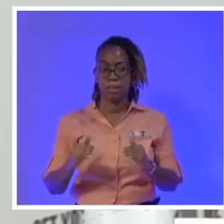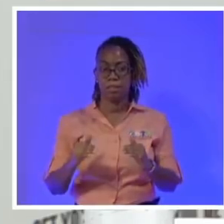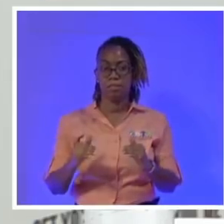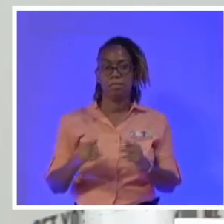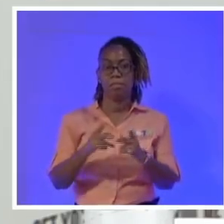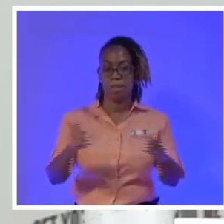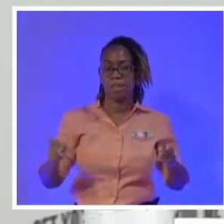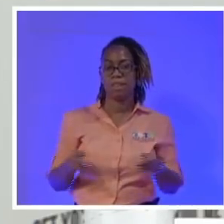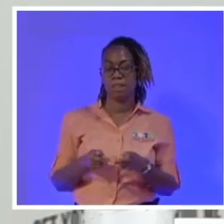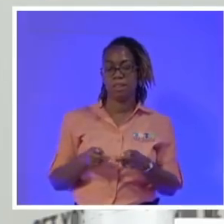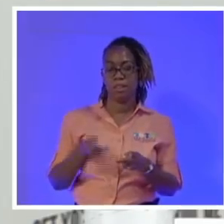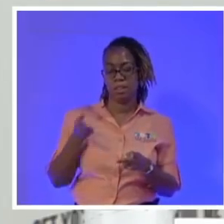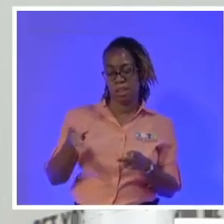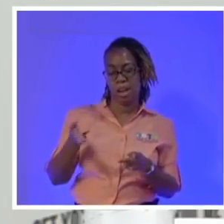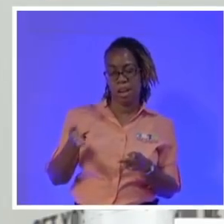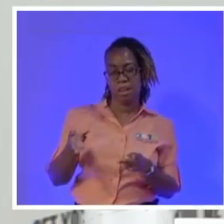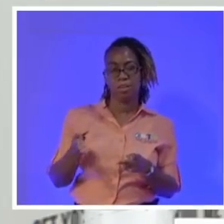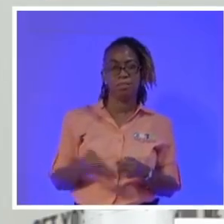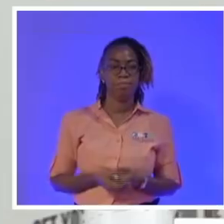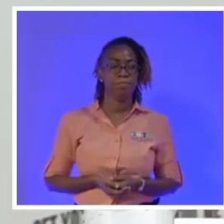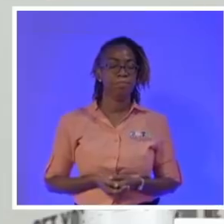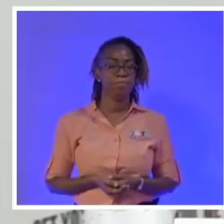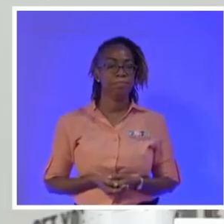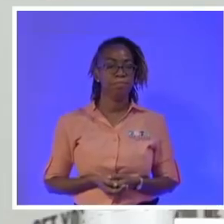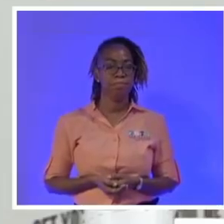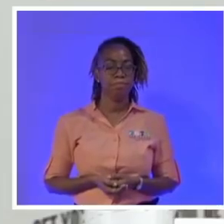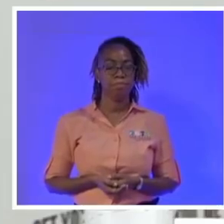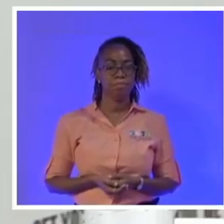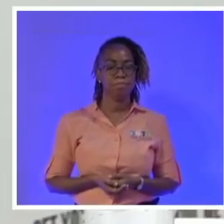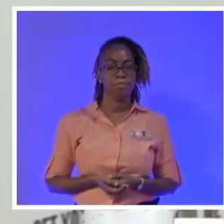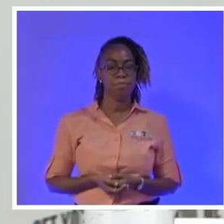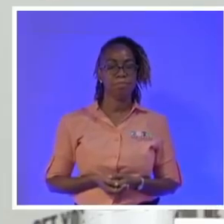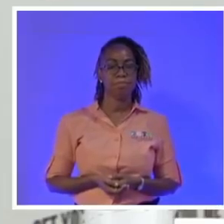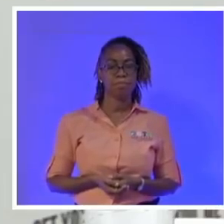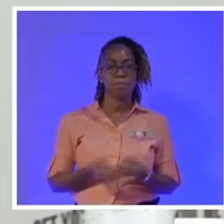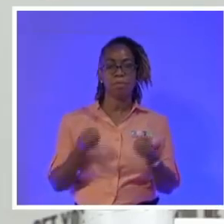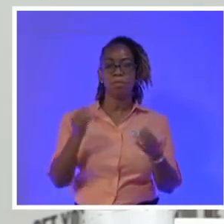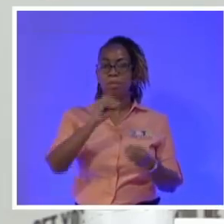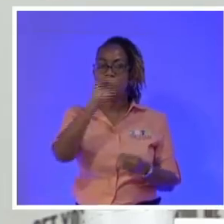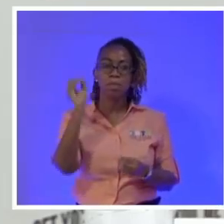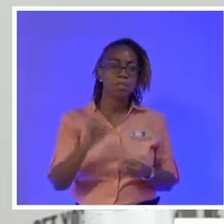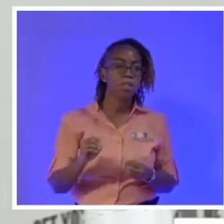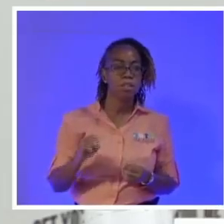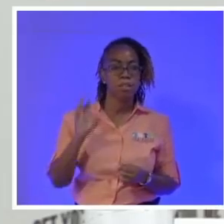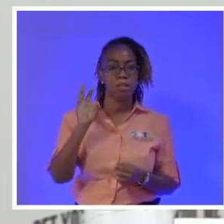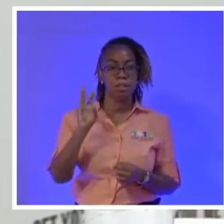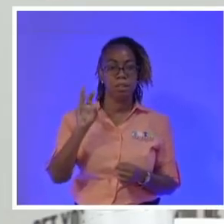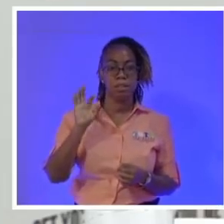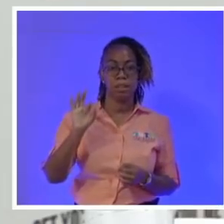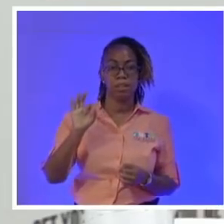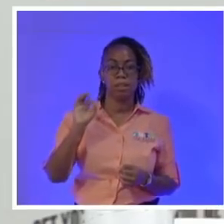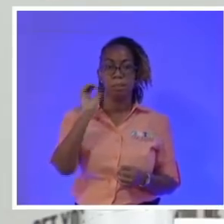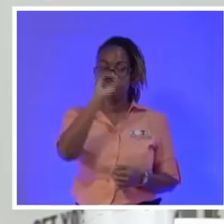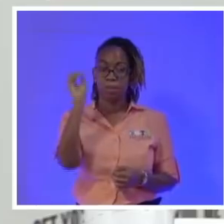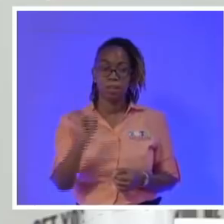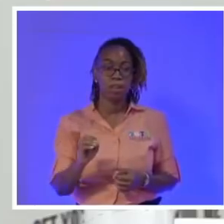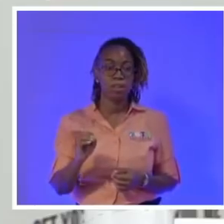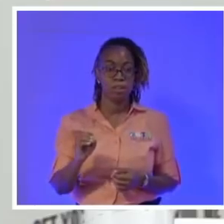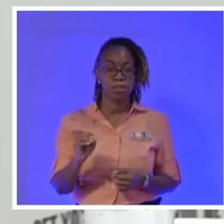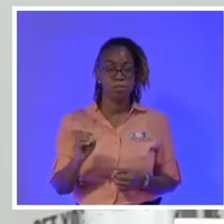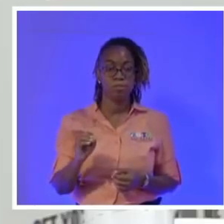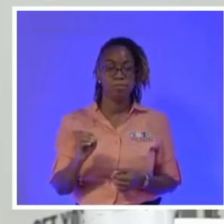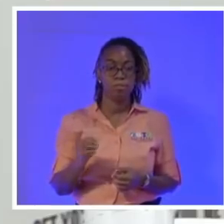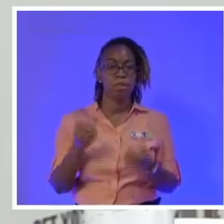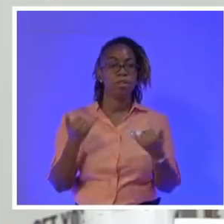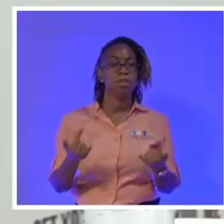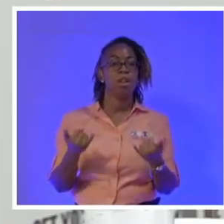facilities. And this gives us an occupancy level of 69%. Now, I'd like to share